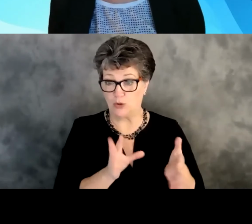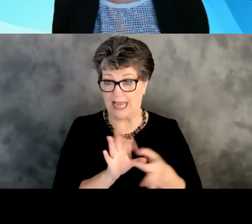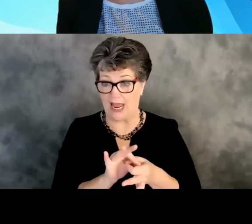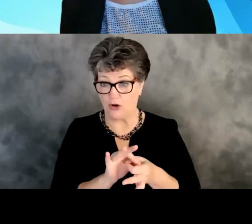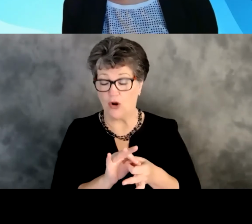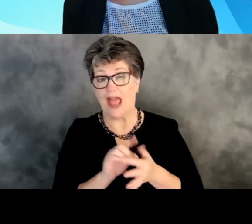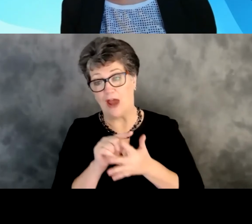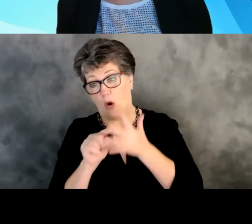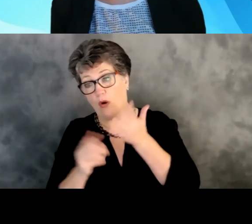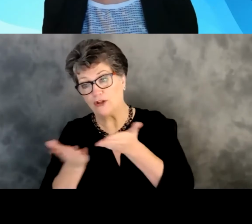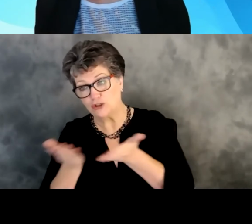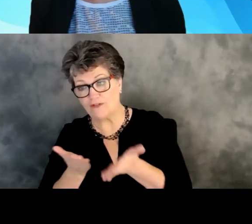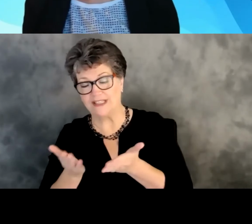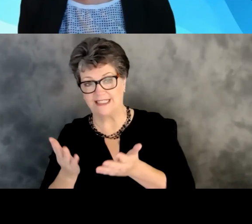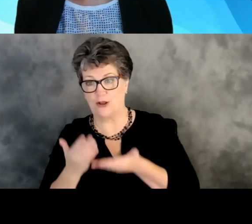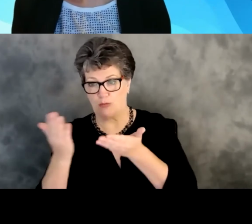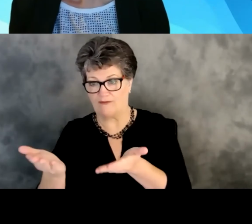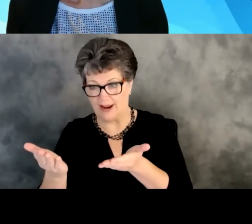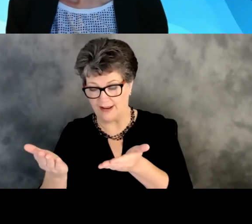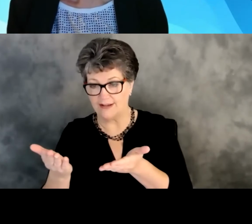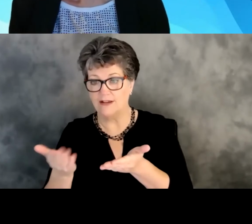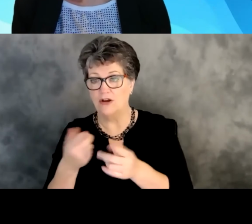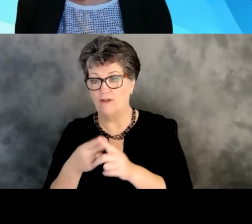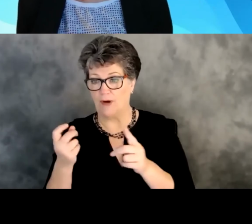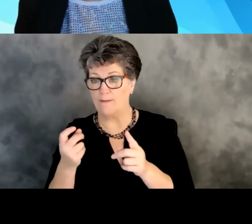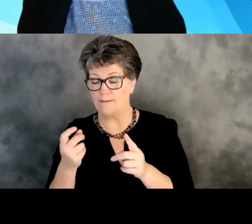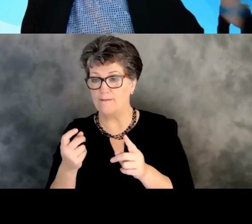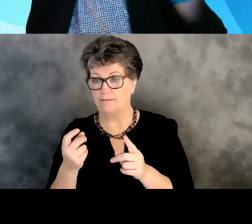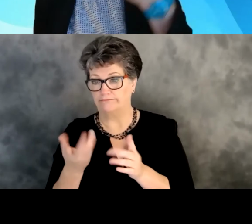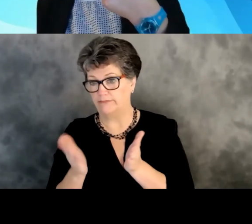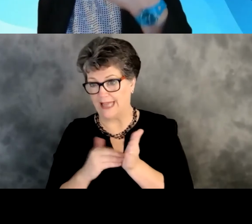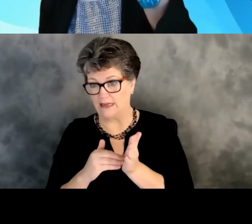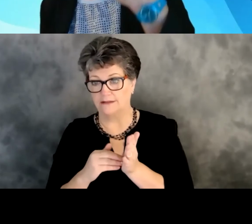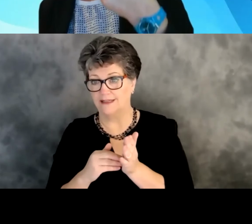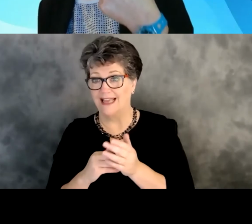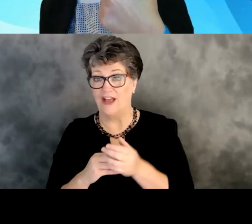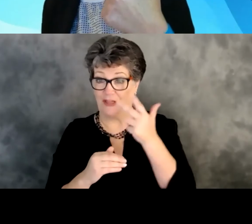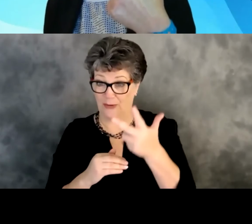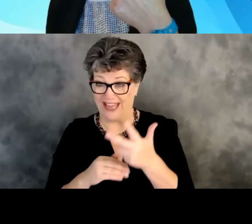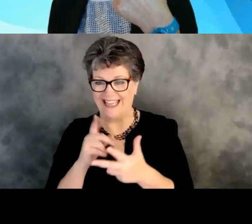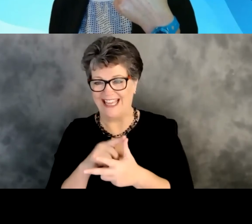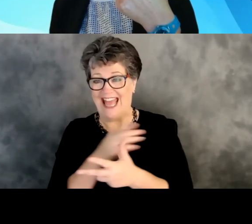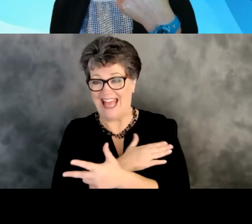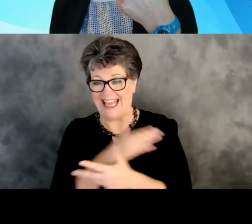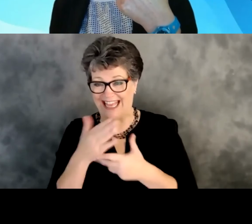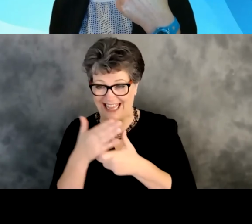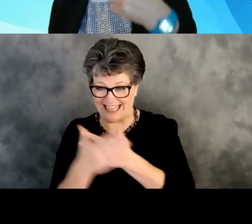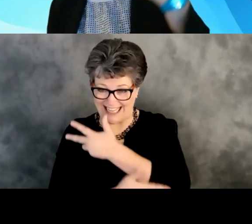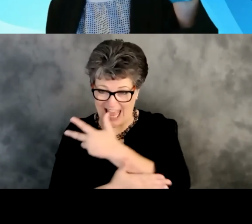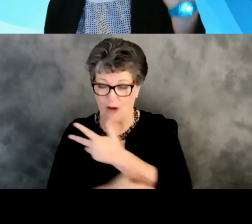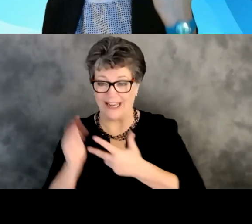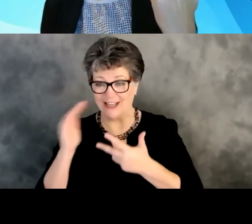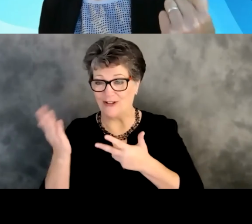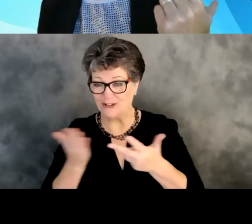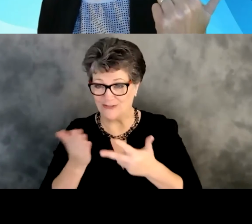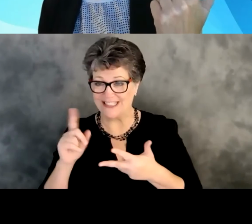all the services that are being provided by, again, the three, county adult